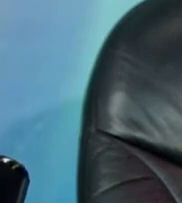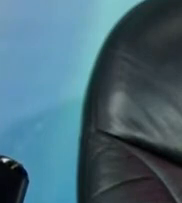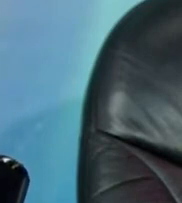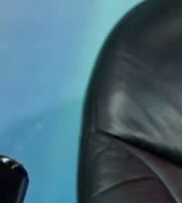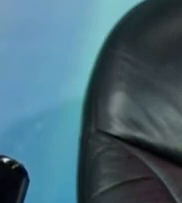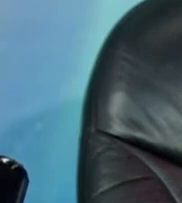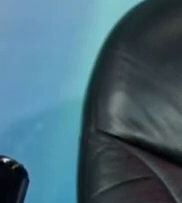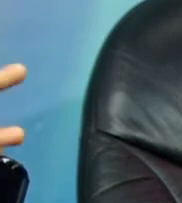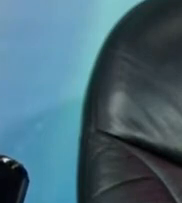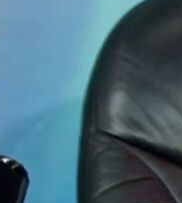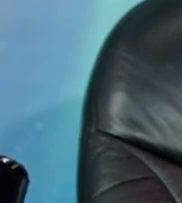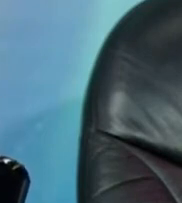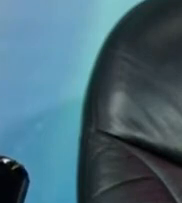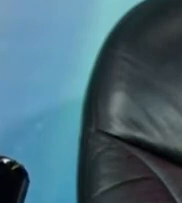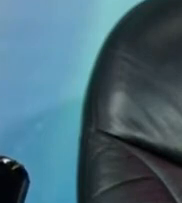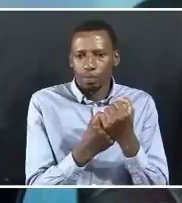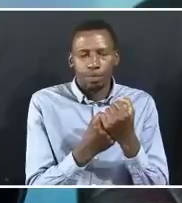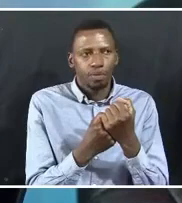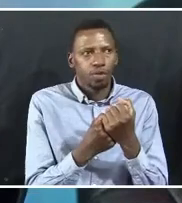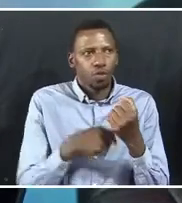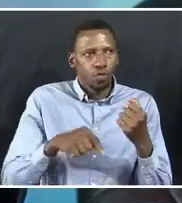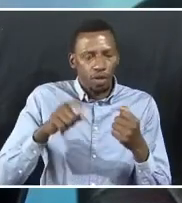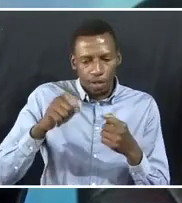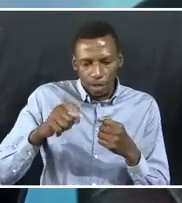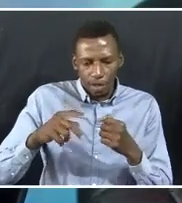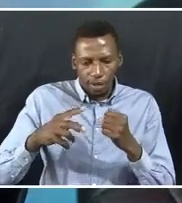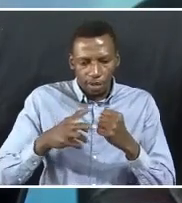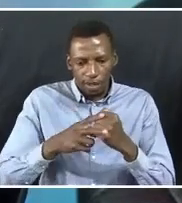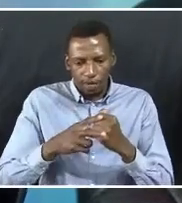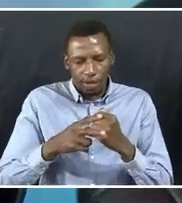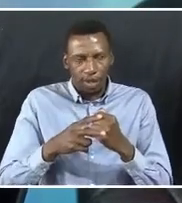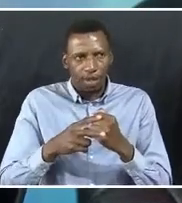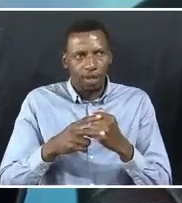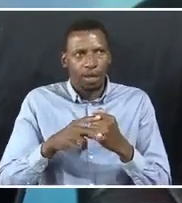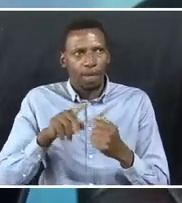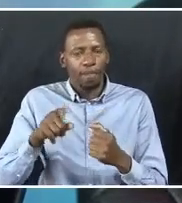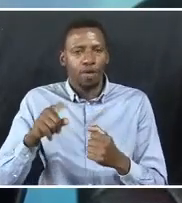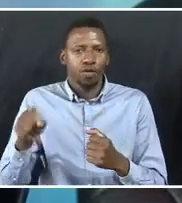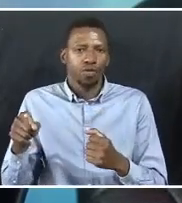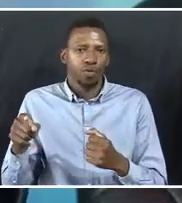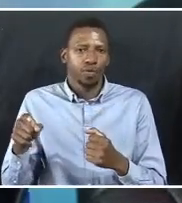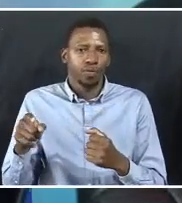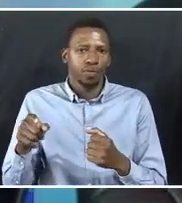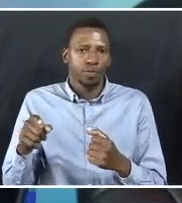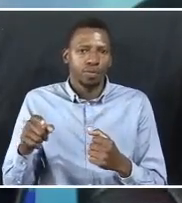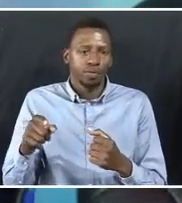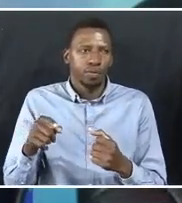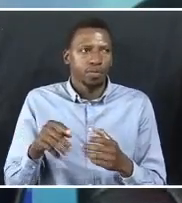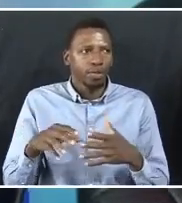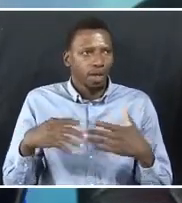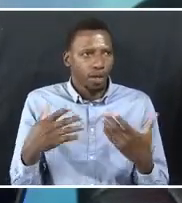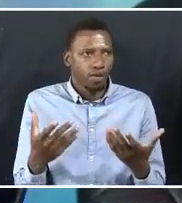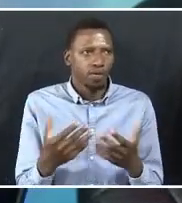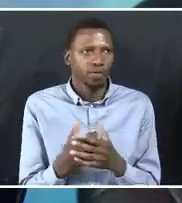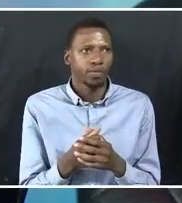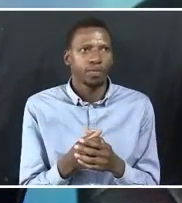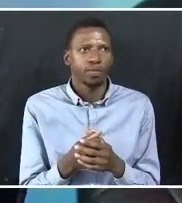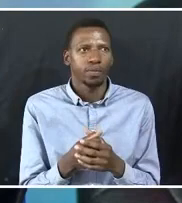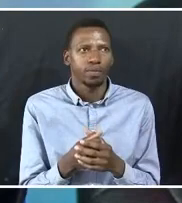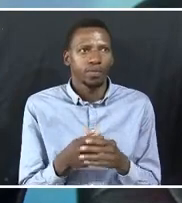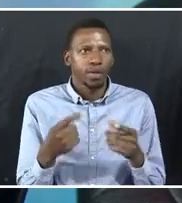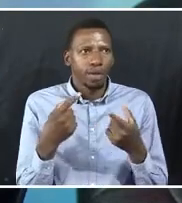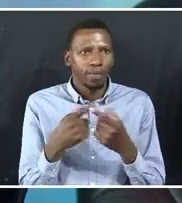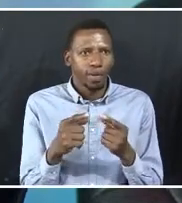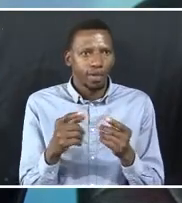And so we needed 7 million. How? Okay, let's create a wall. How? But